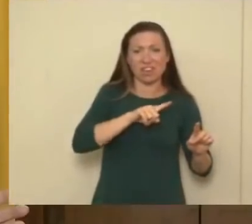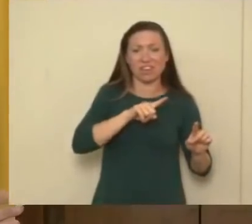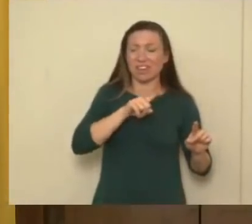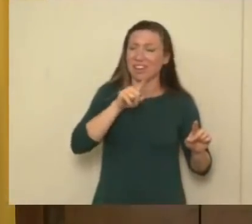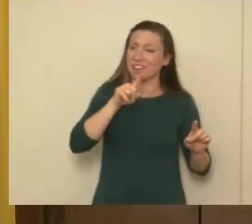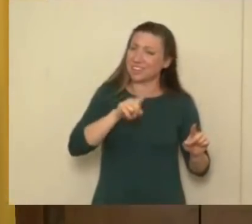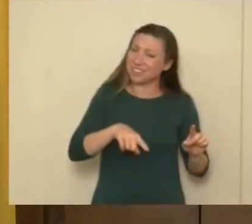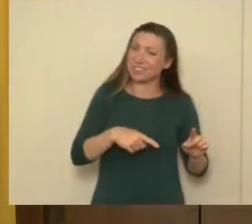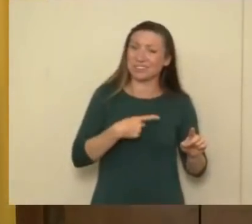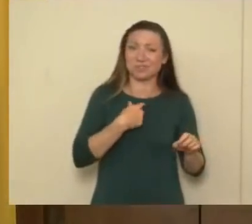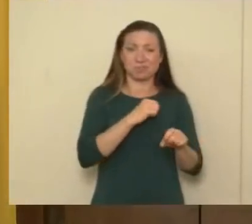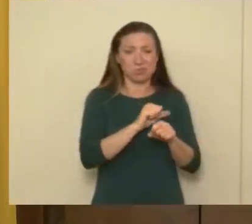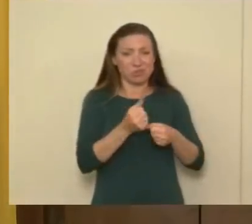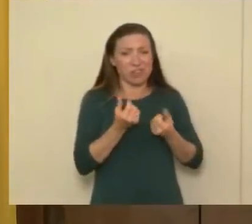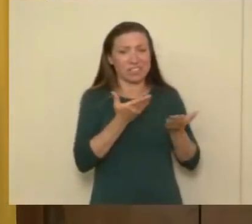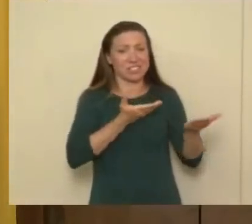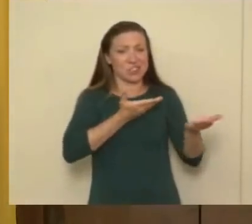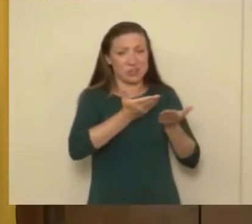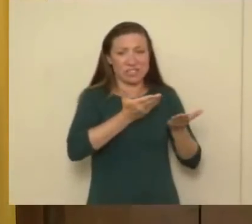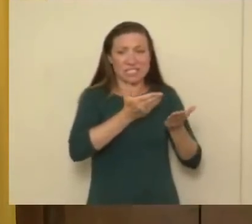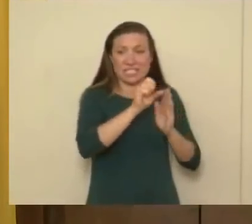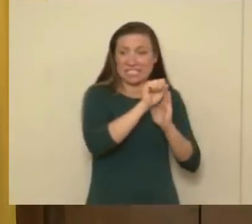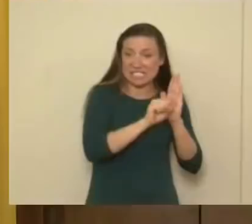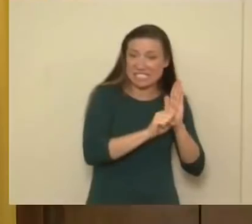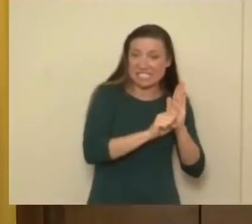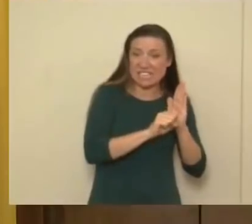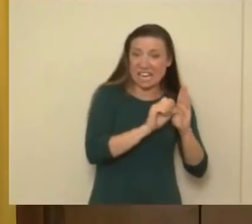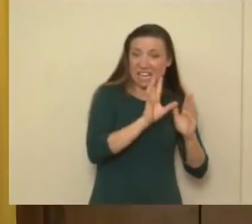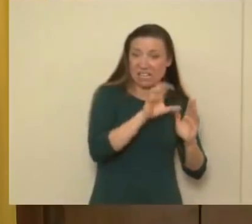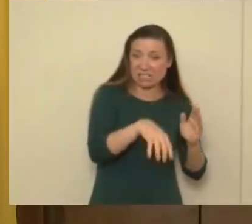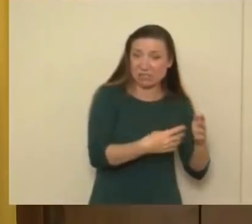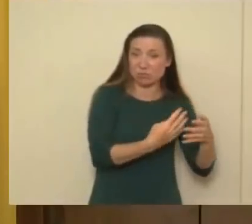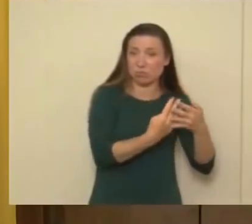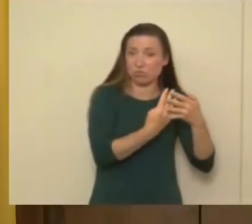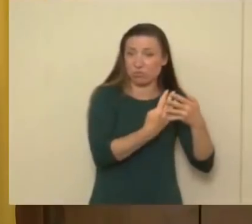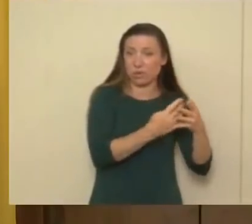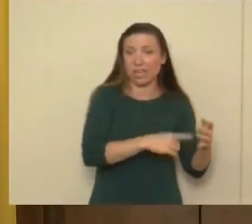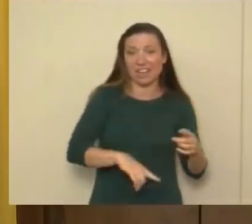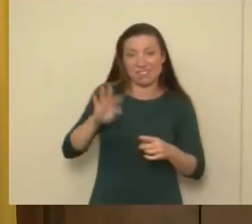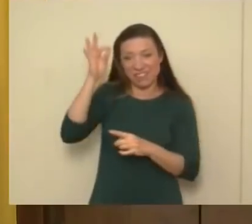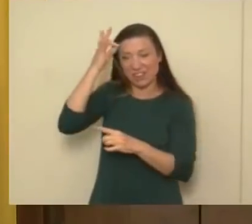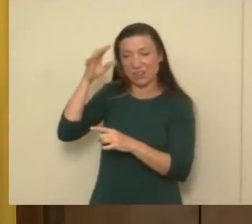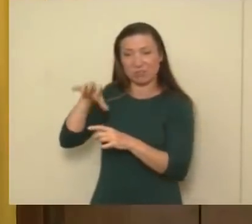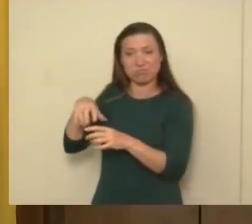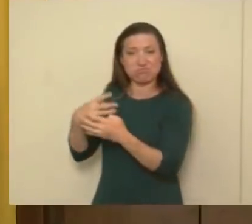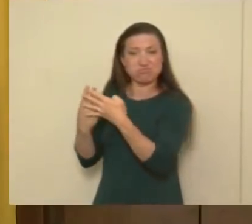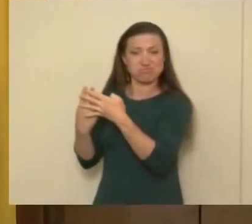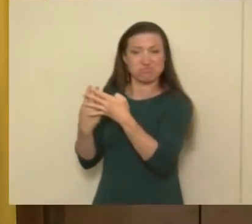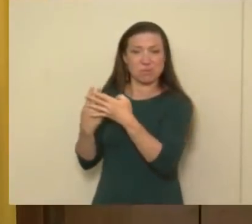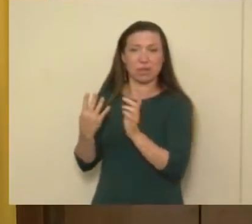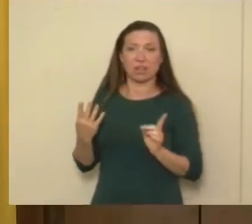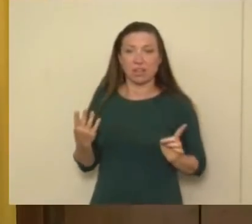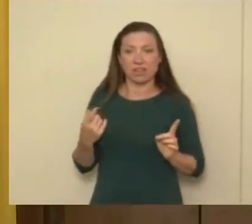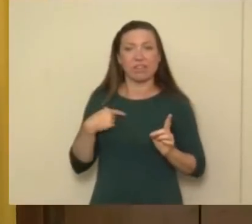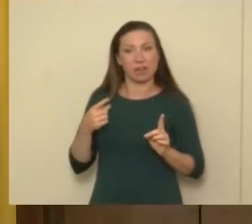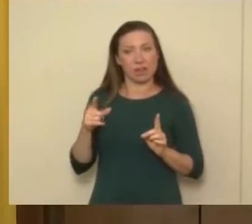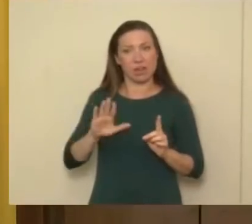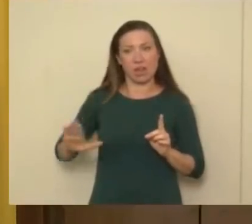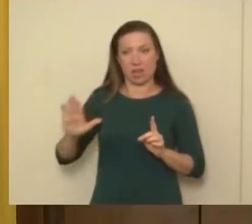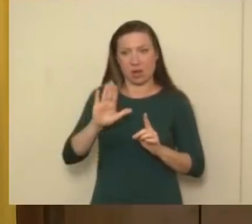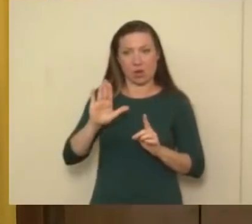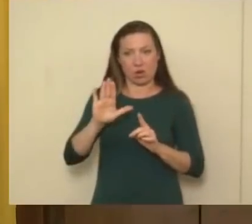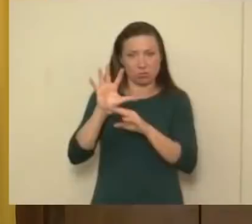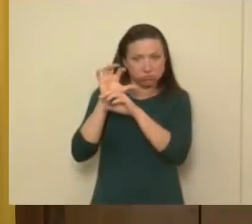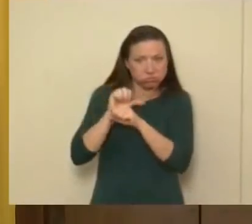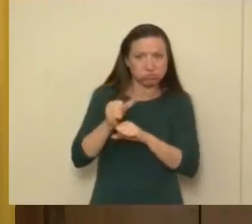state institution. And they're beginning to improve their infectious disease practices. And like Cook County, right, where they really